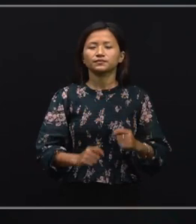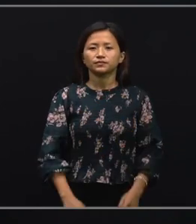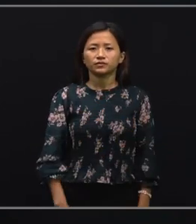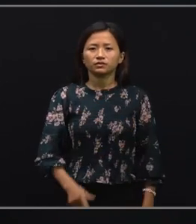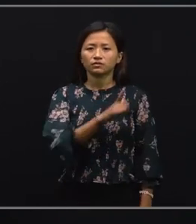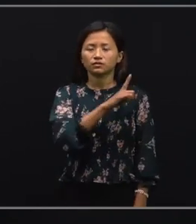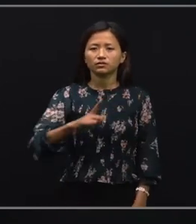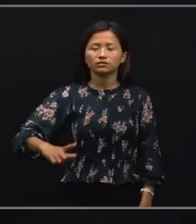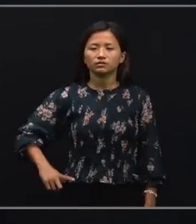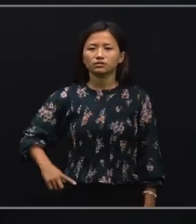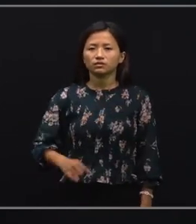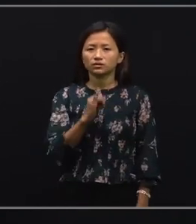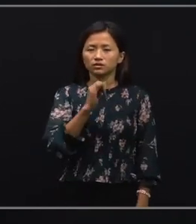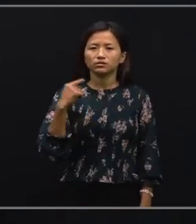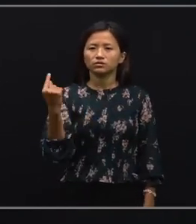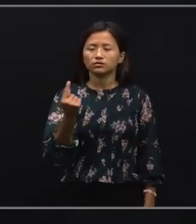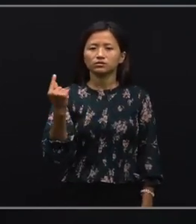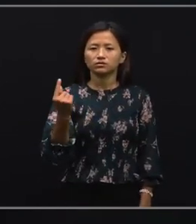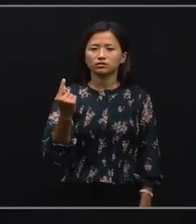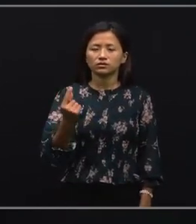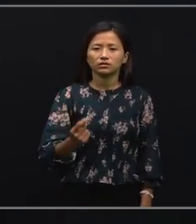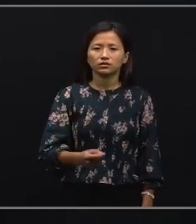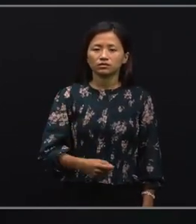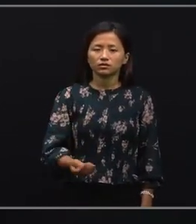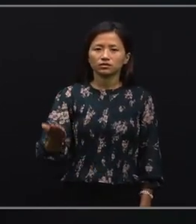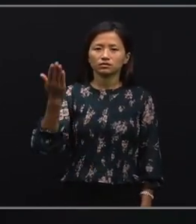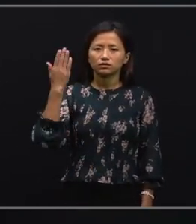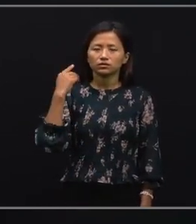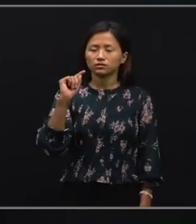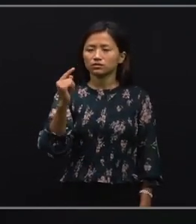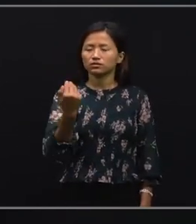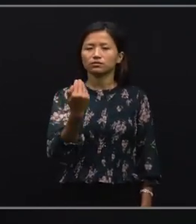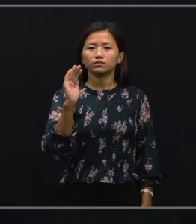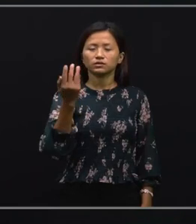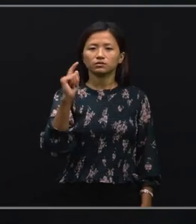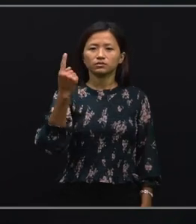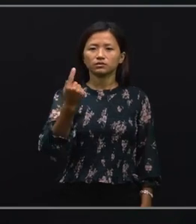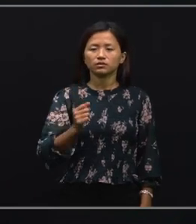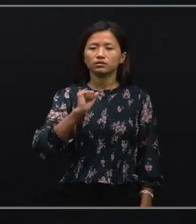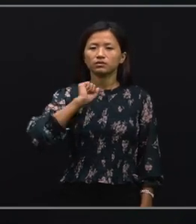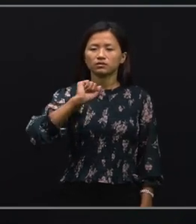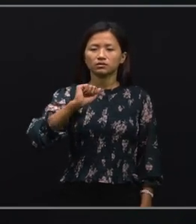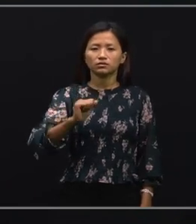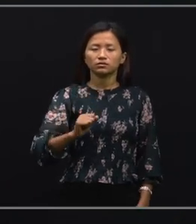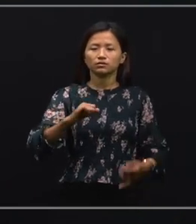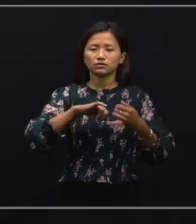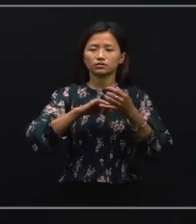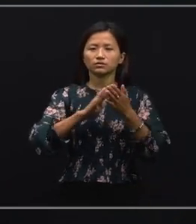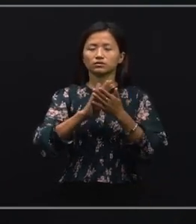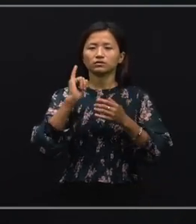usually, in the olden days, in the Scottish tradition, a Lord is someone who has ownership